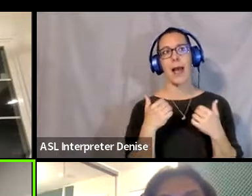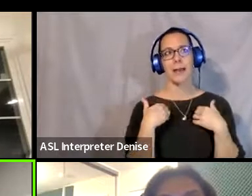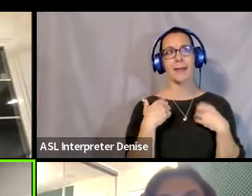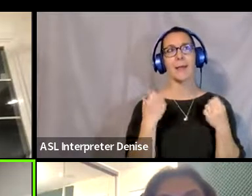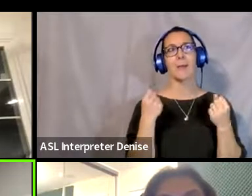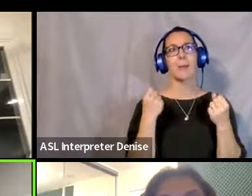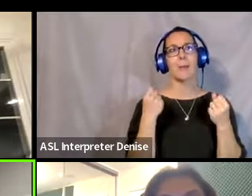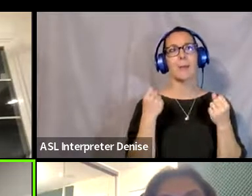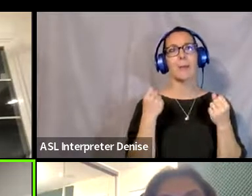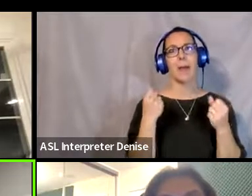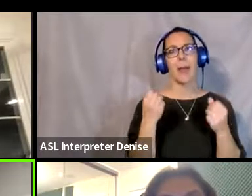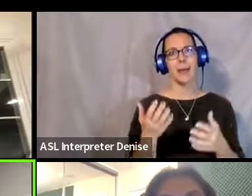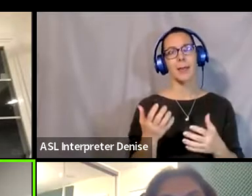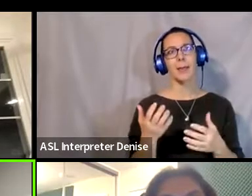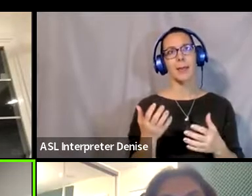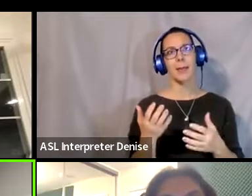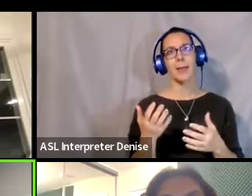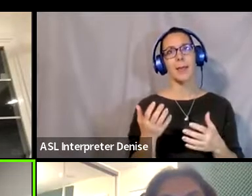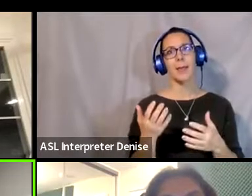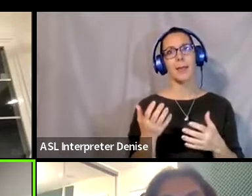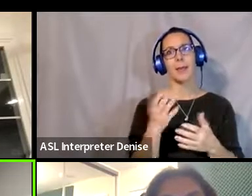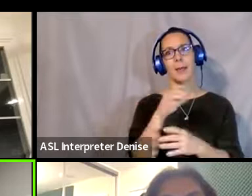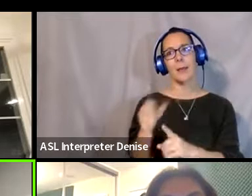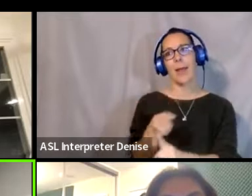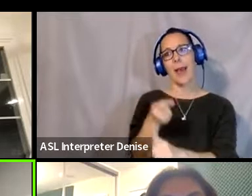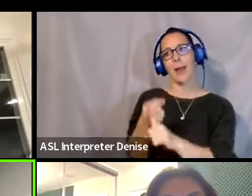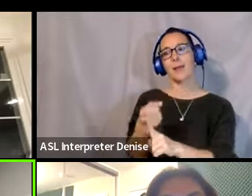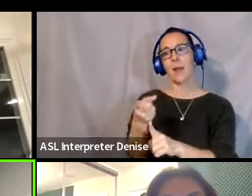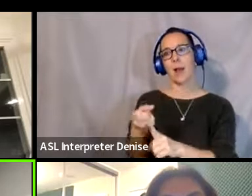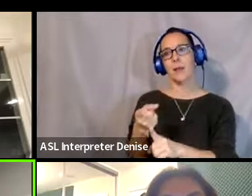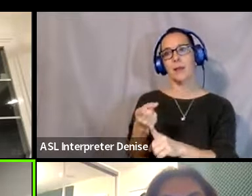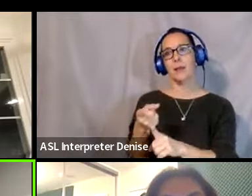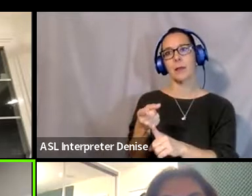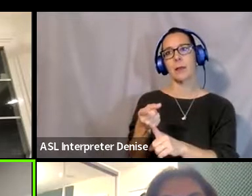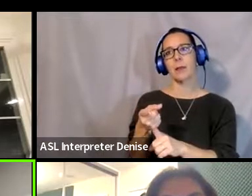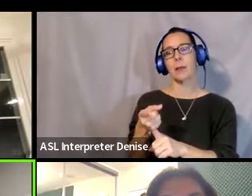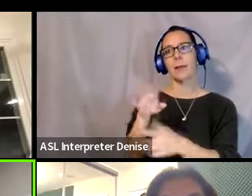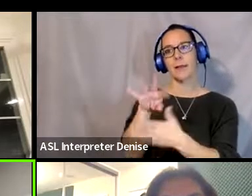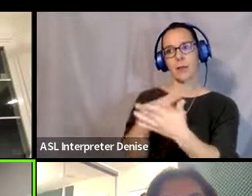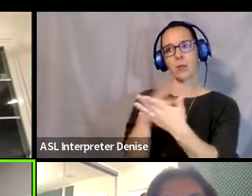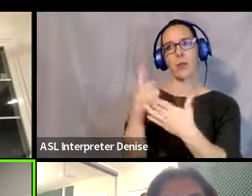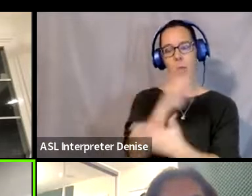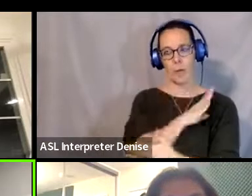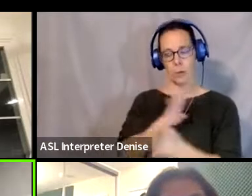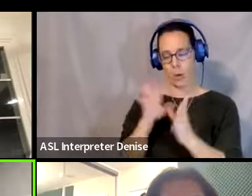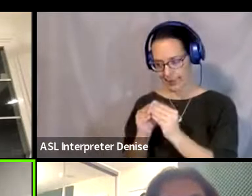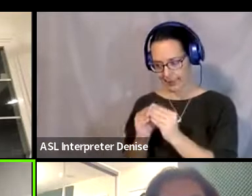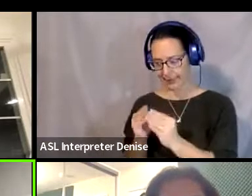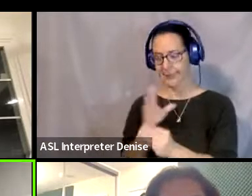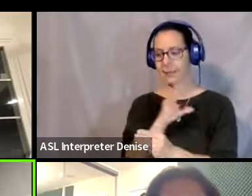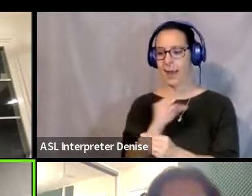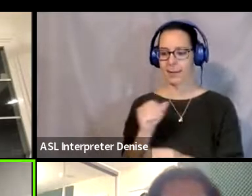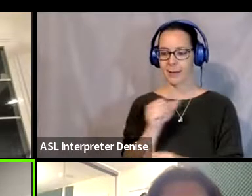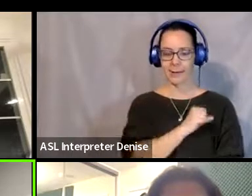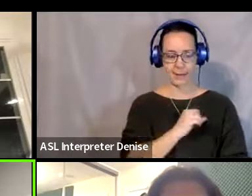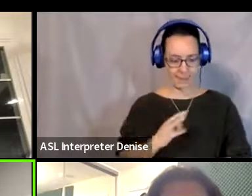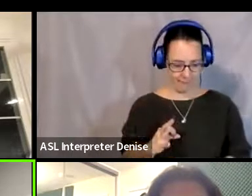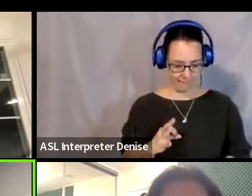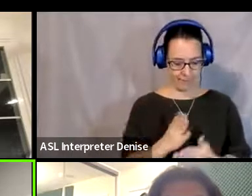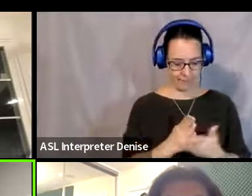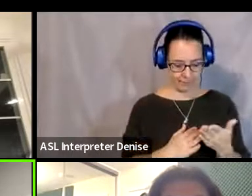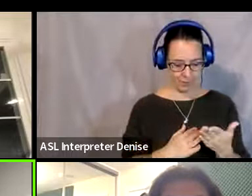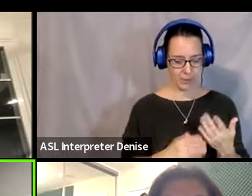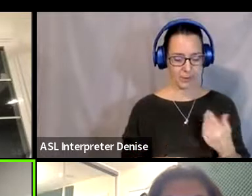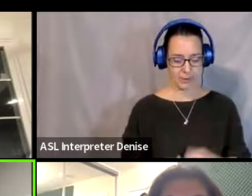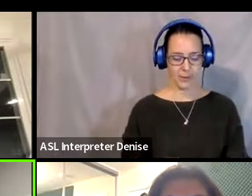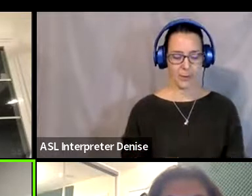for the scheduling of items at board meetings, as well as a staffing component, right? It's one